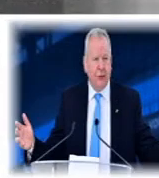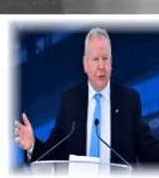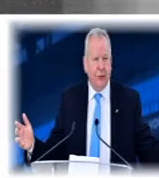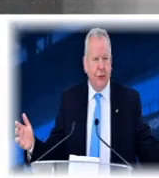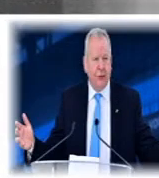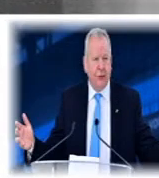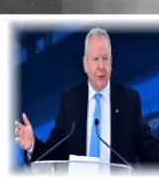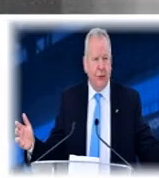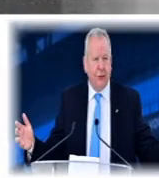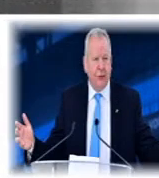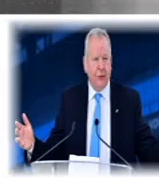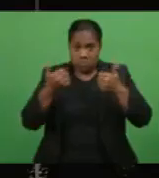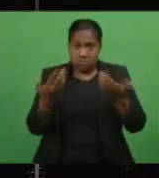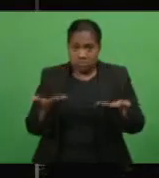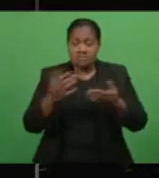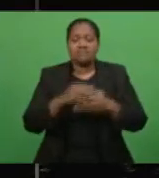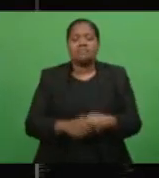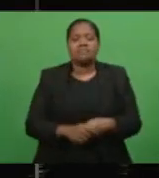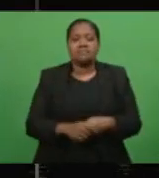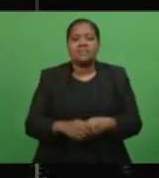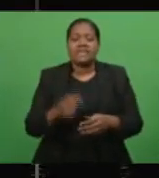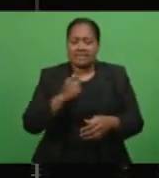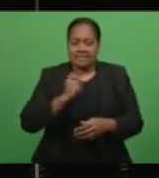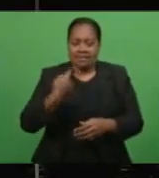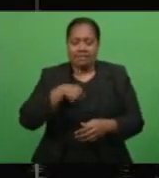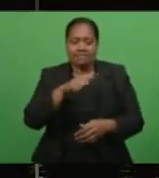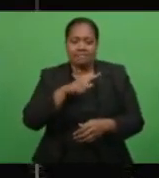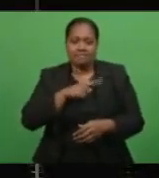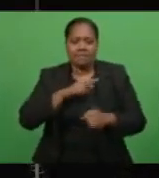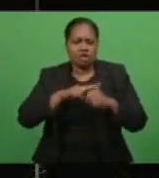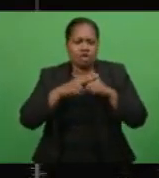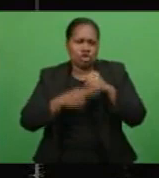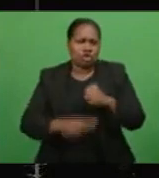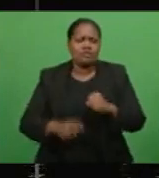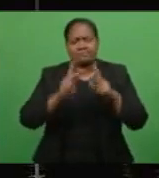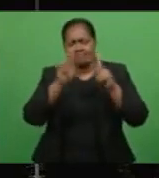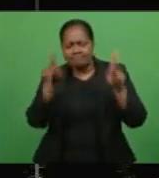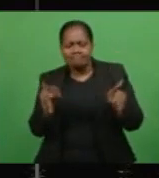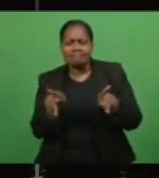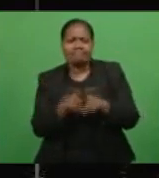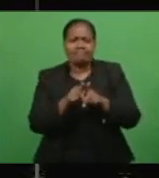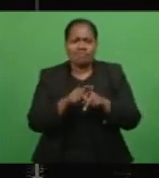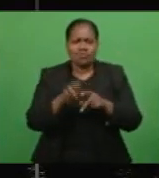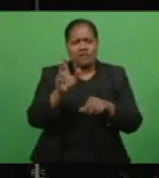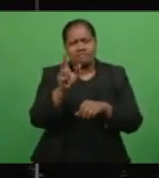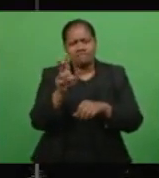to answer. And you can send us newsworthy pictures and videos on email